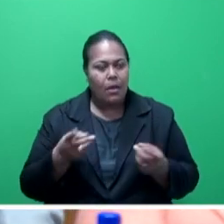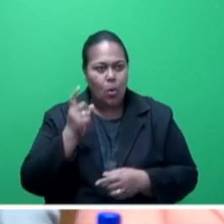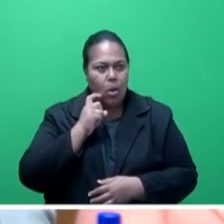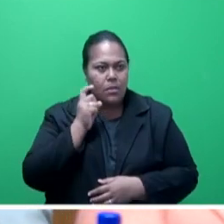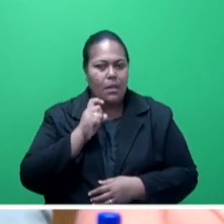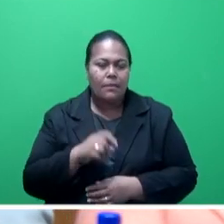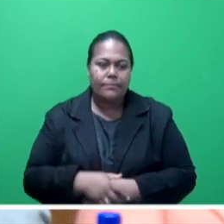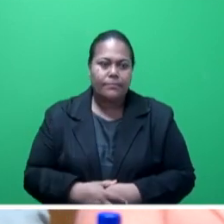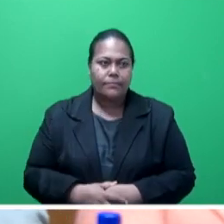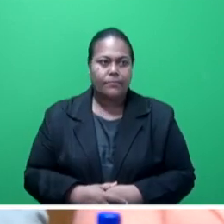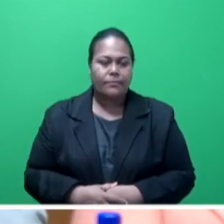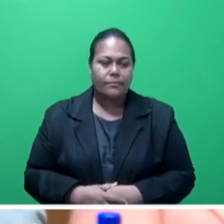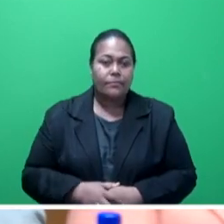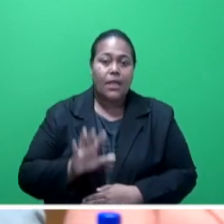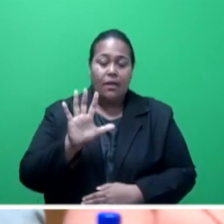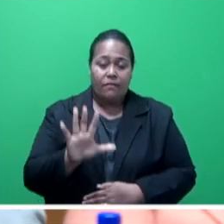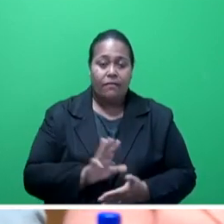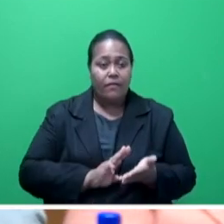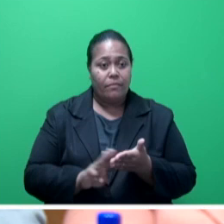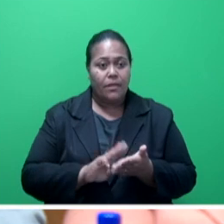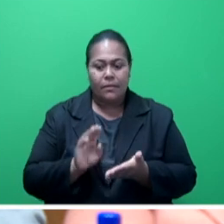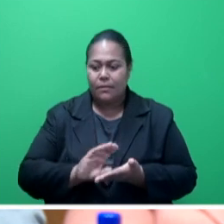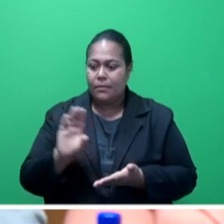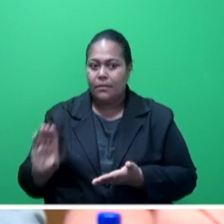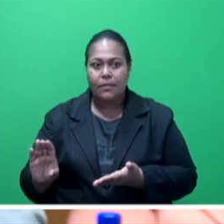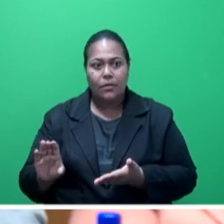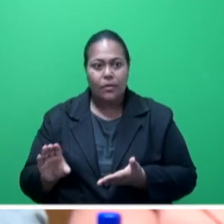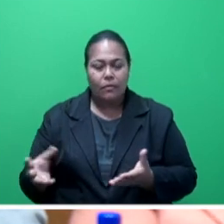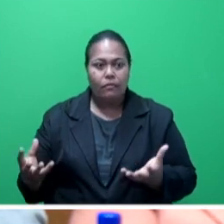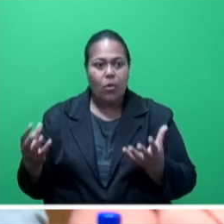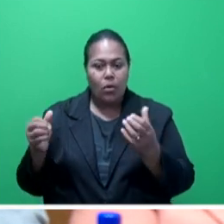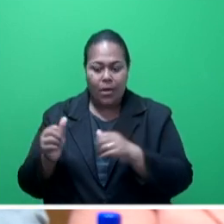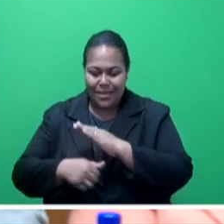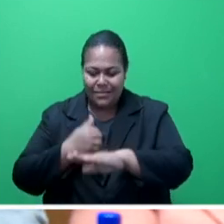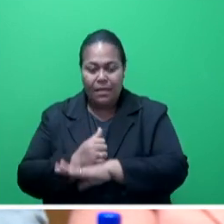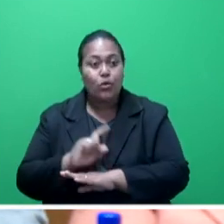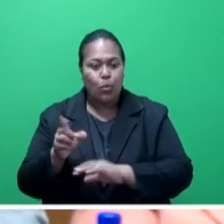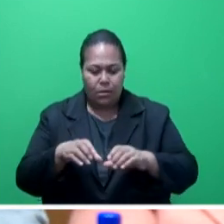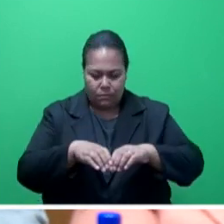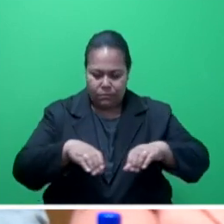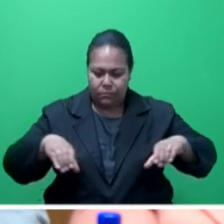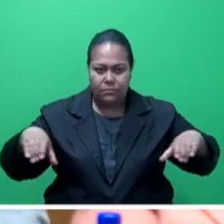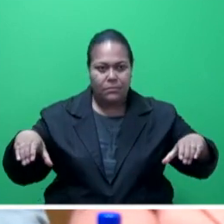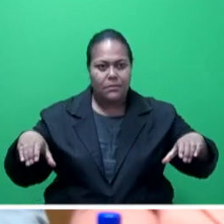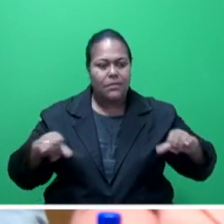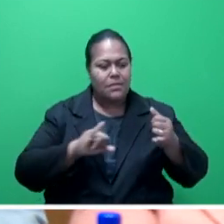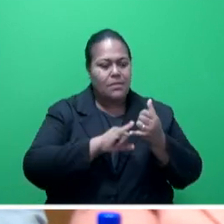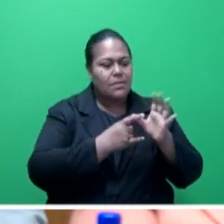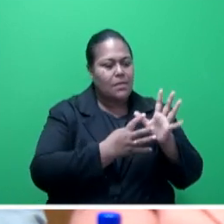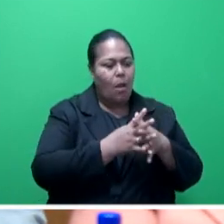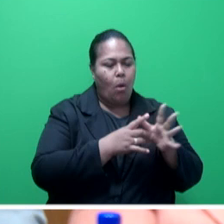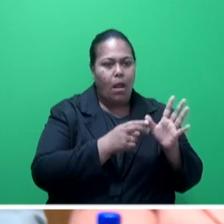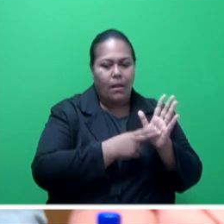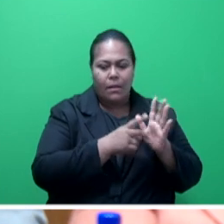year. $5 million is allocated for the installation of pipelines from Sawani to Navatubula to Waitolu to ensure that